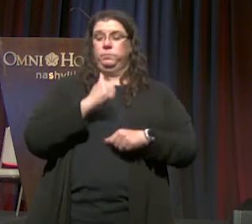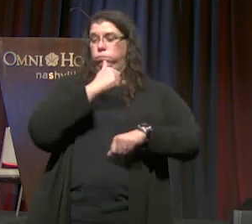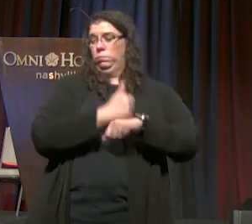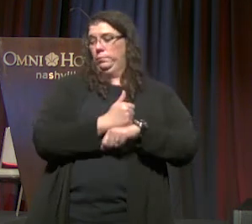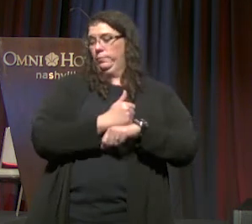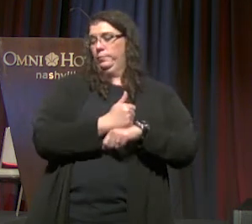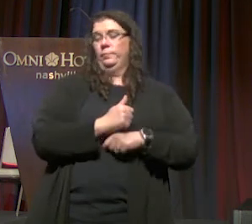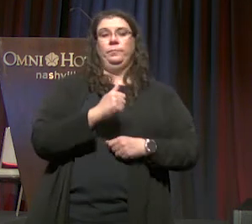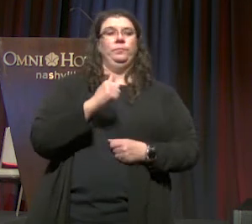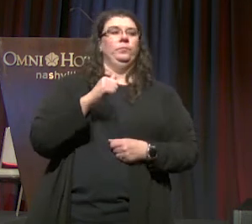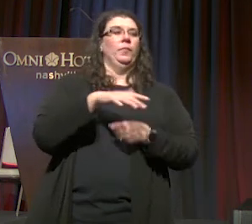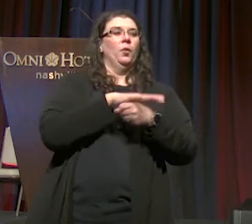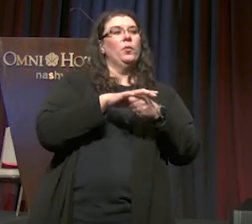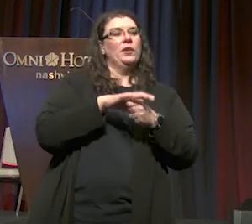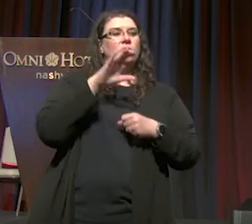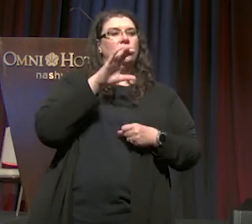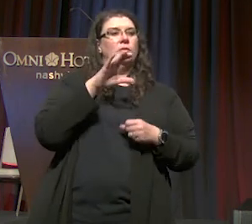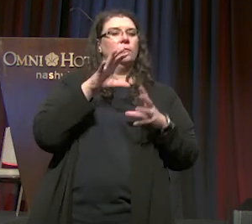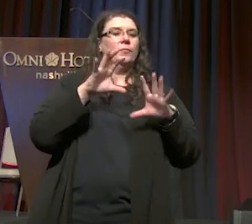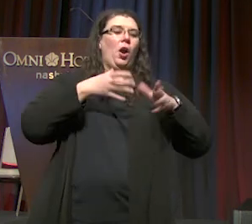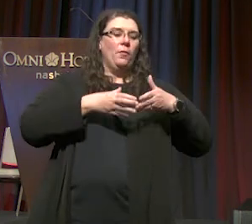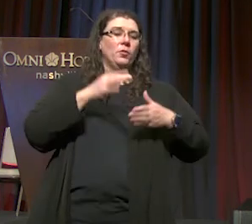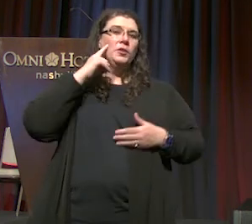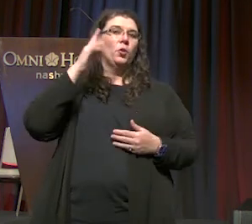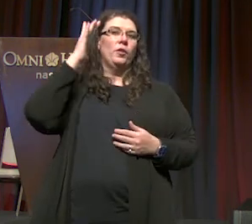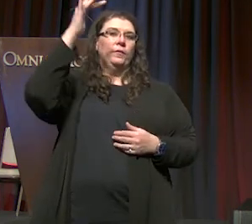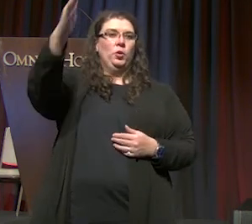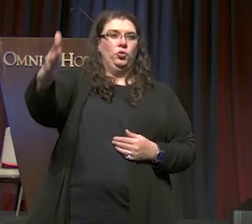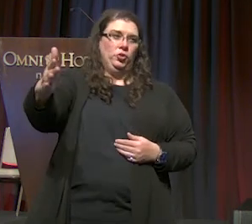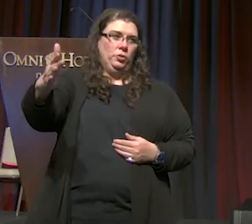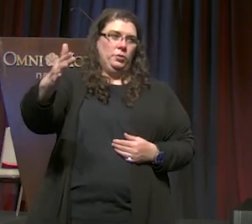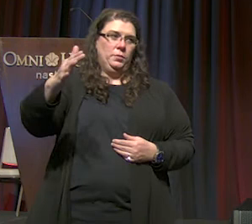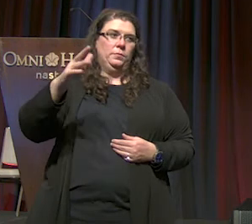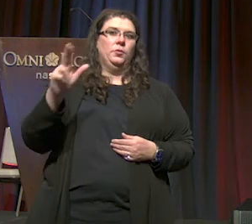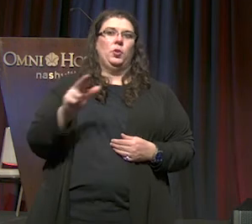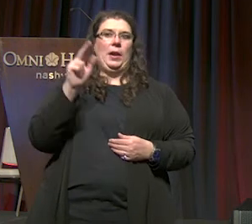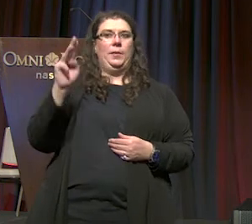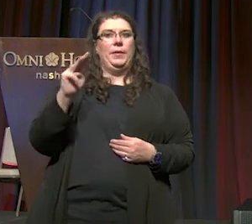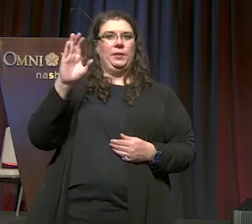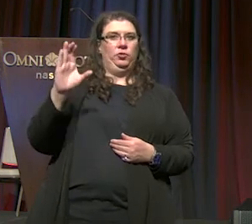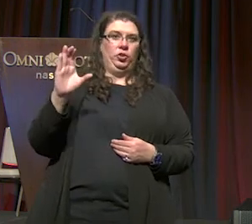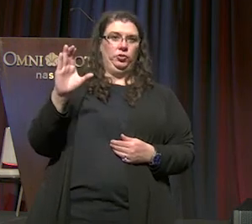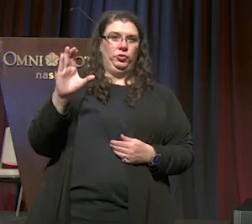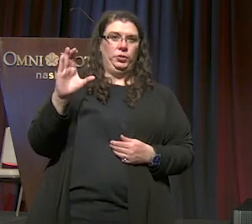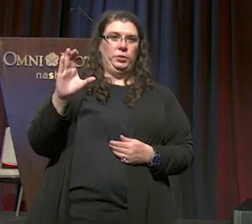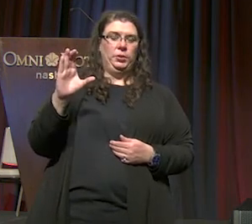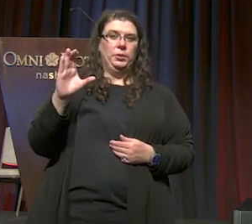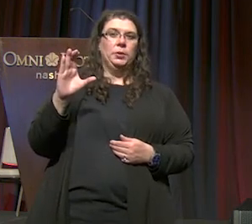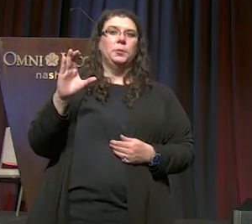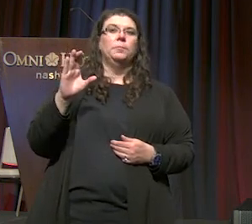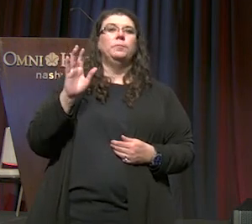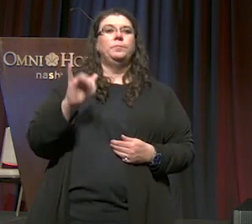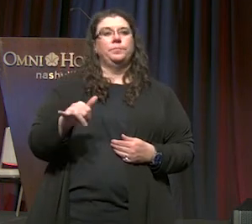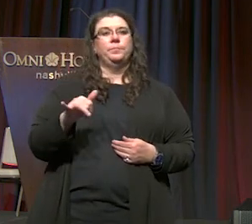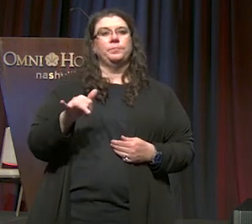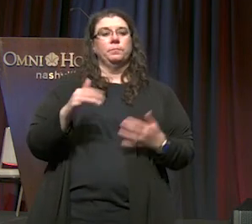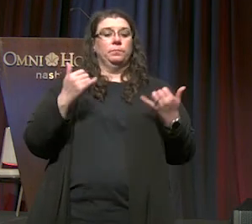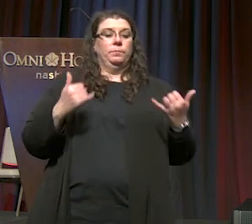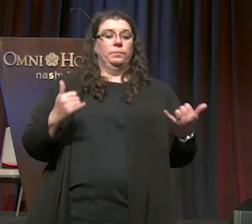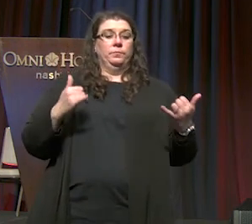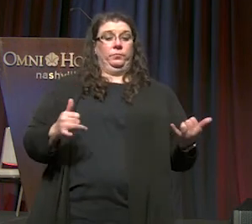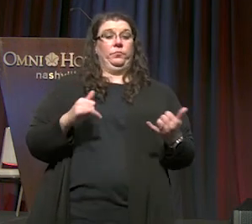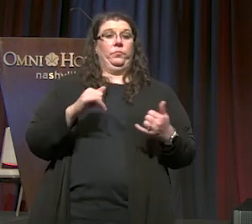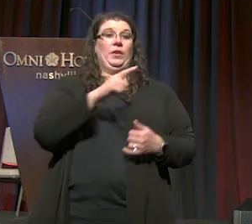regional conference for the future United Methodist Church. The legislation is currently being